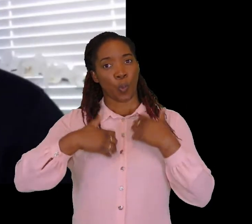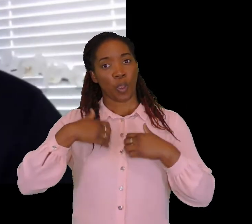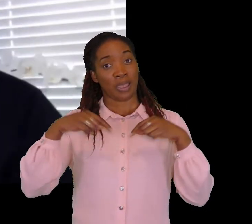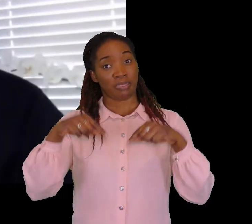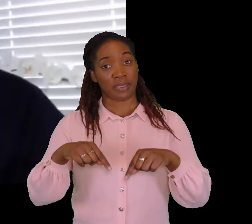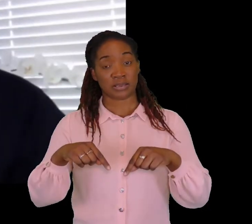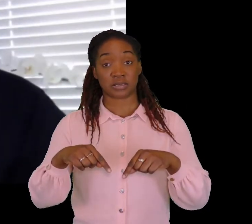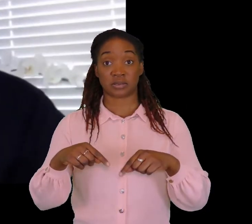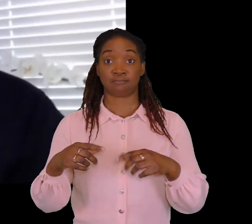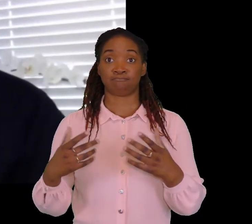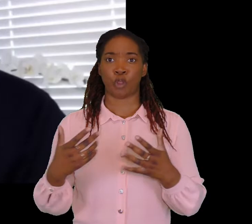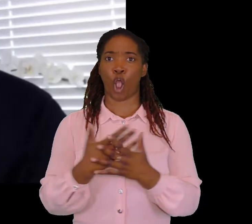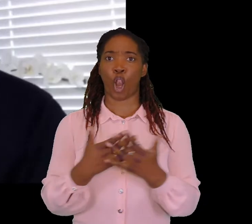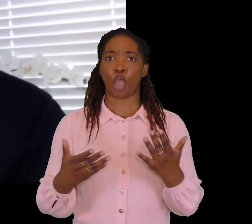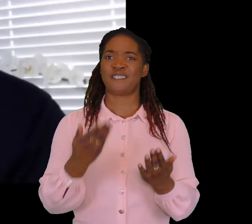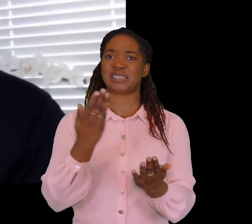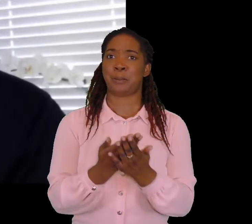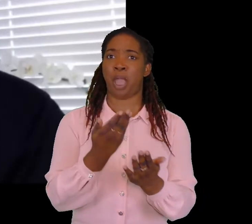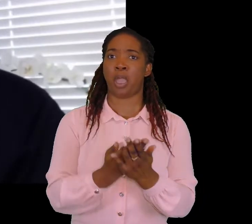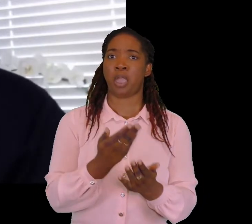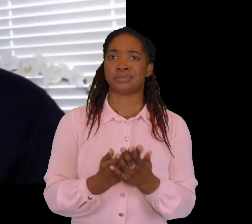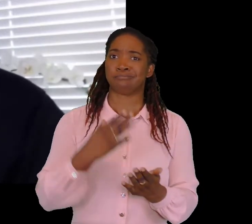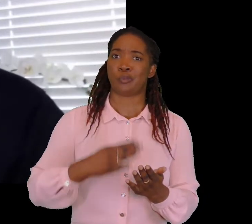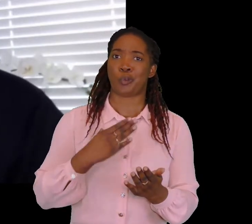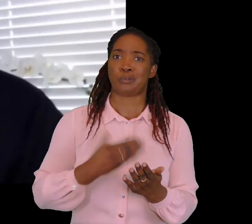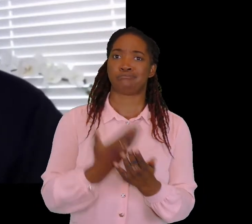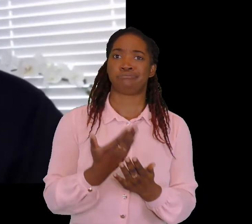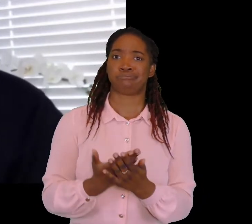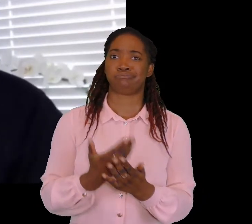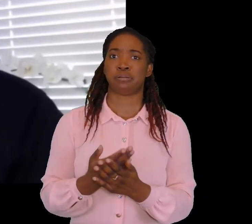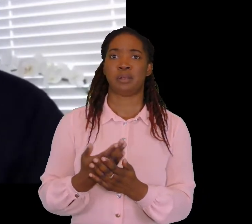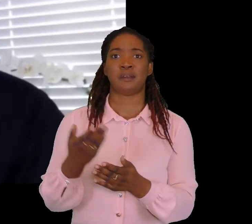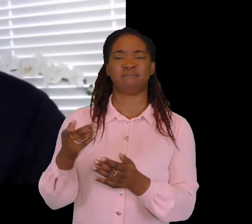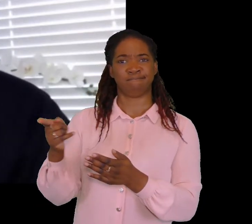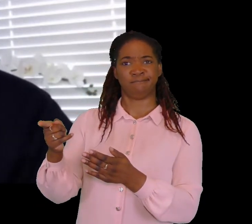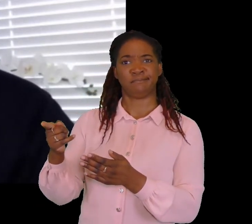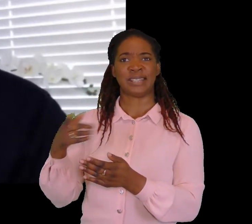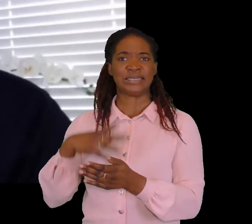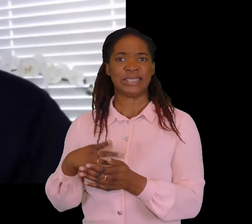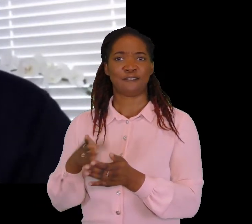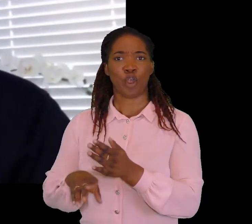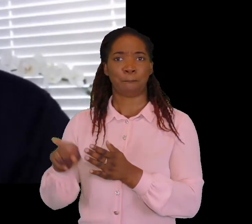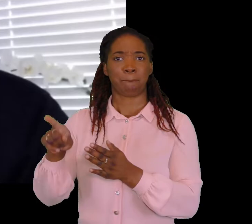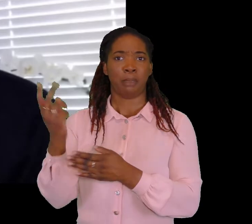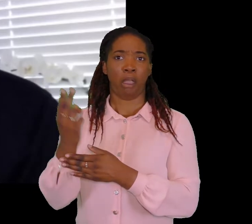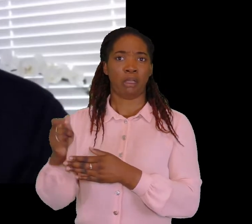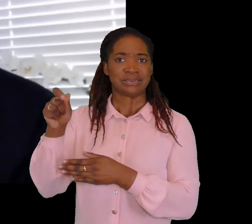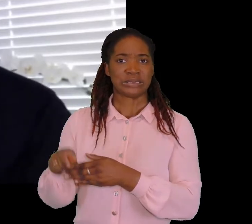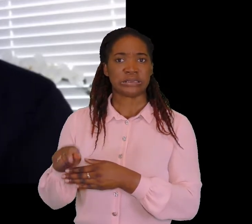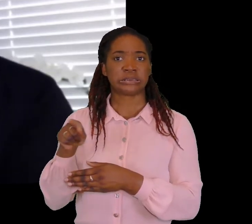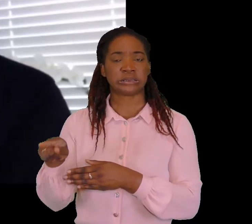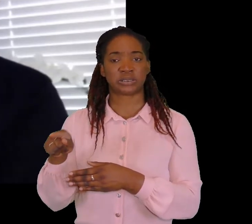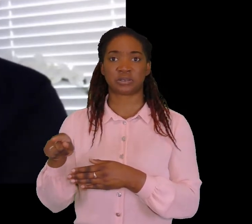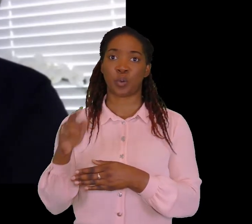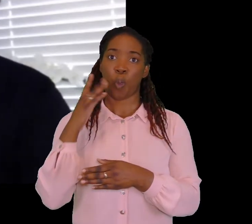that there was a lot of demands made of artists in the production of exhibition making.